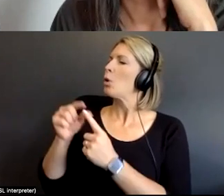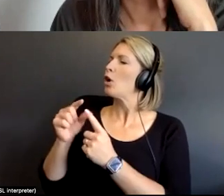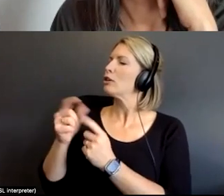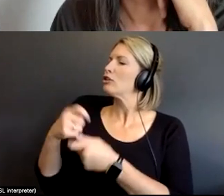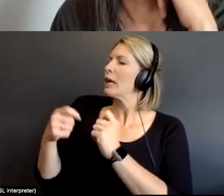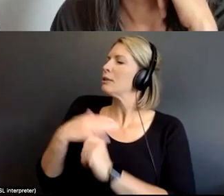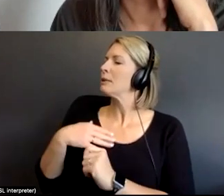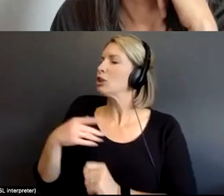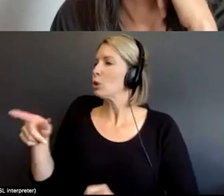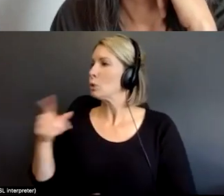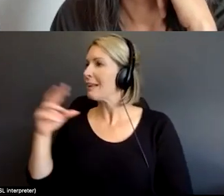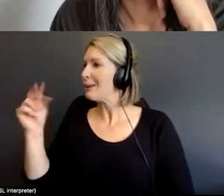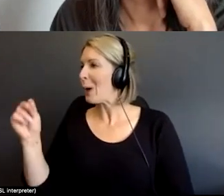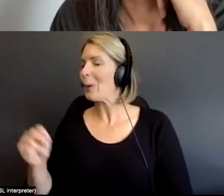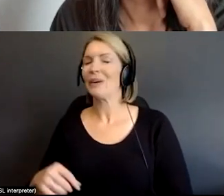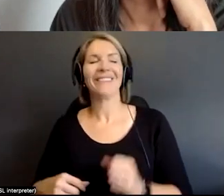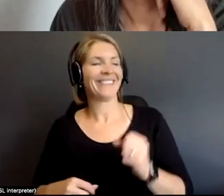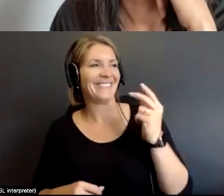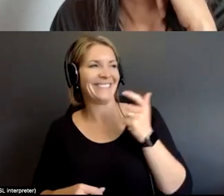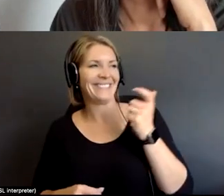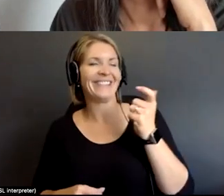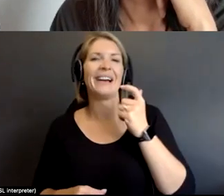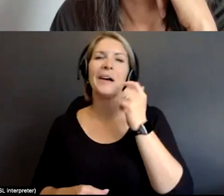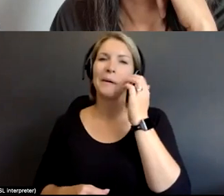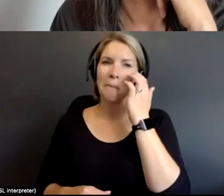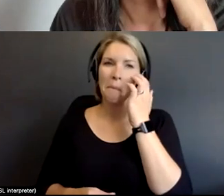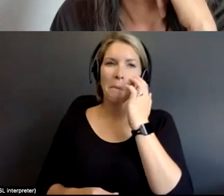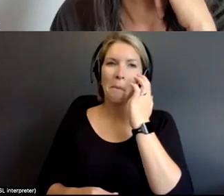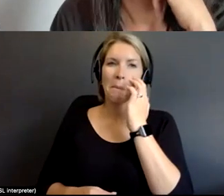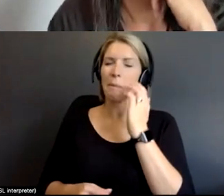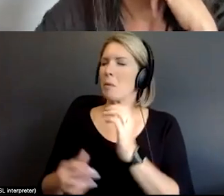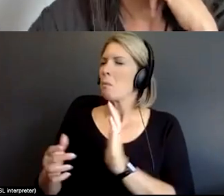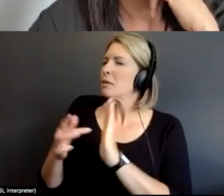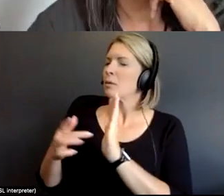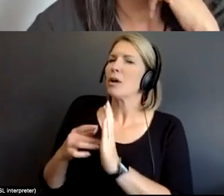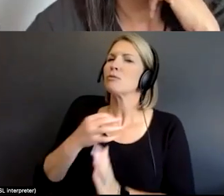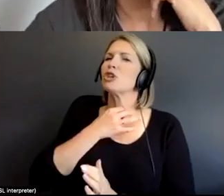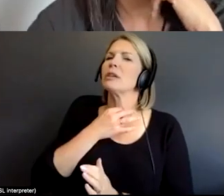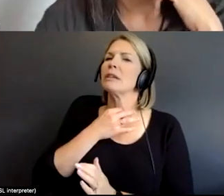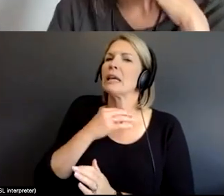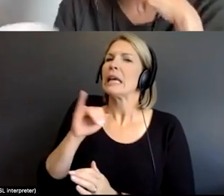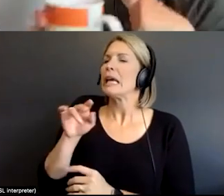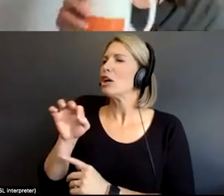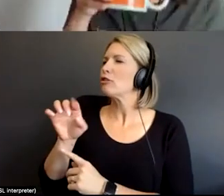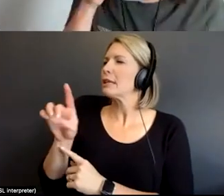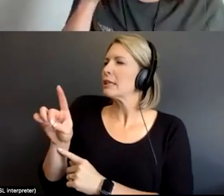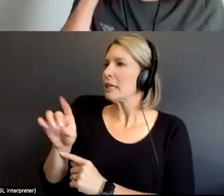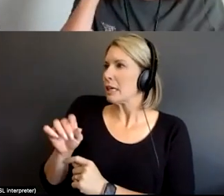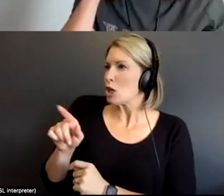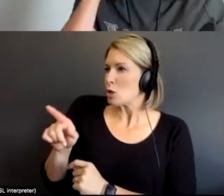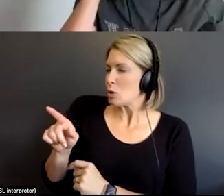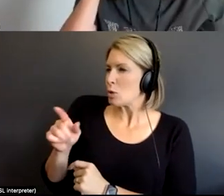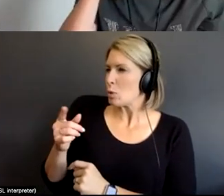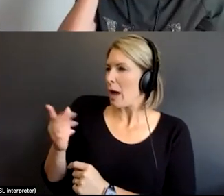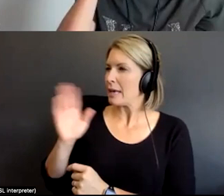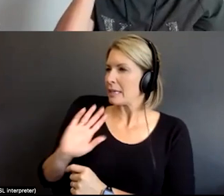are there any other situations where you know, you've had an author say, you know, I want you to do something that you're just unwilling to do? I don't say